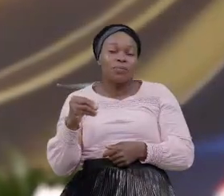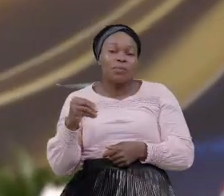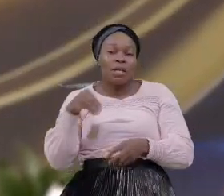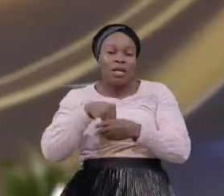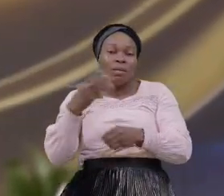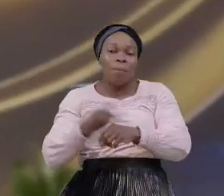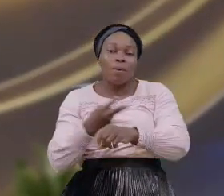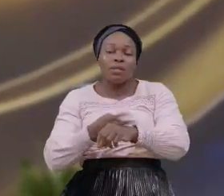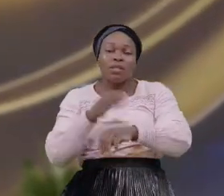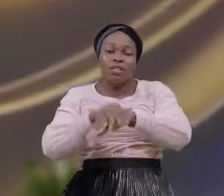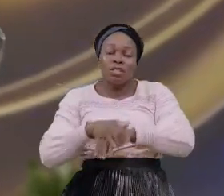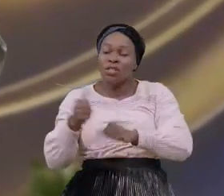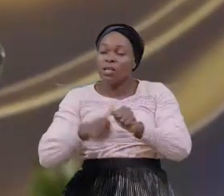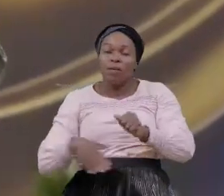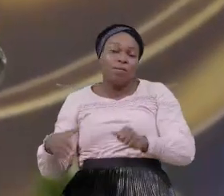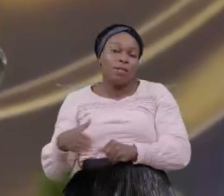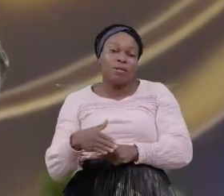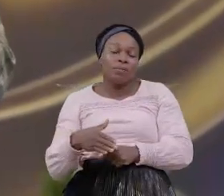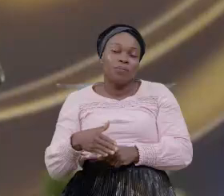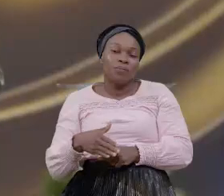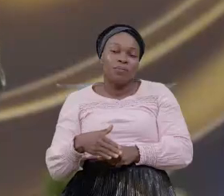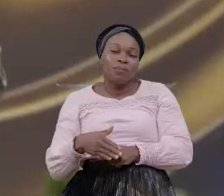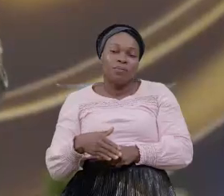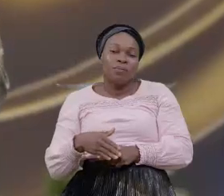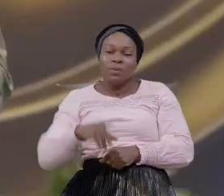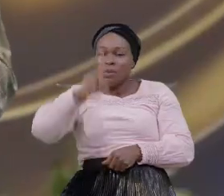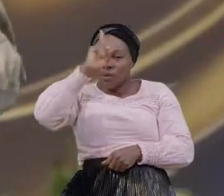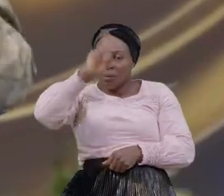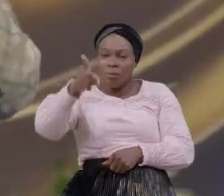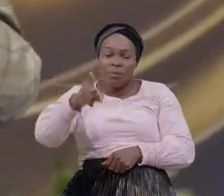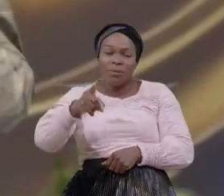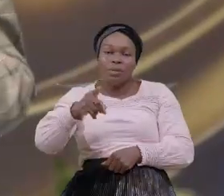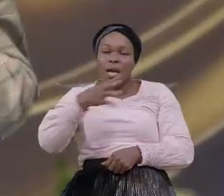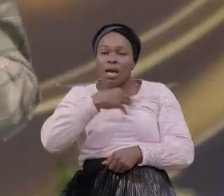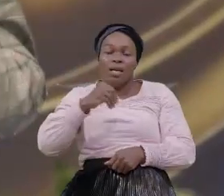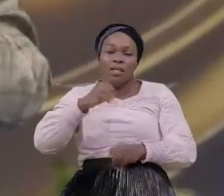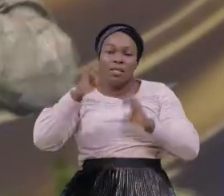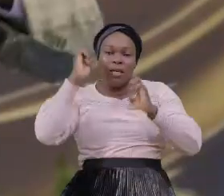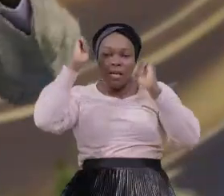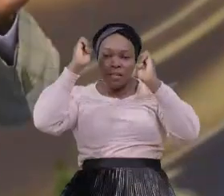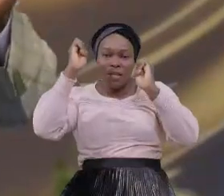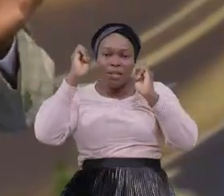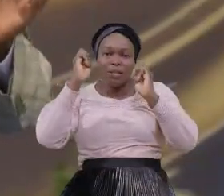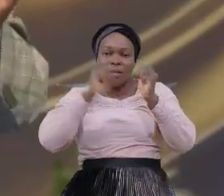child crying. And I say, why are you crying? My daddy says, this is my